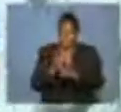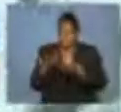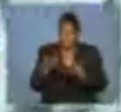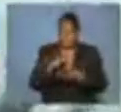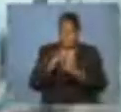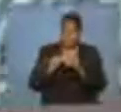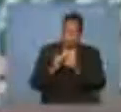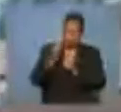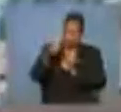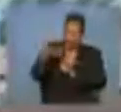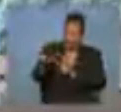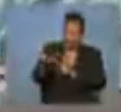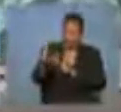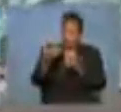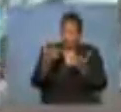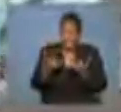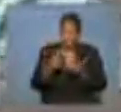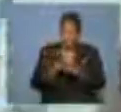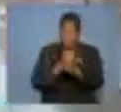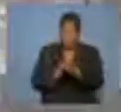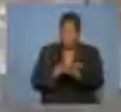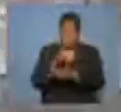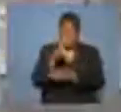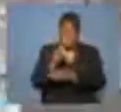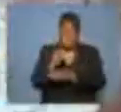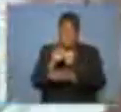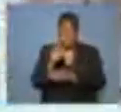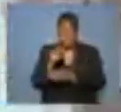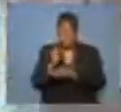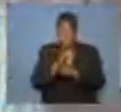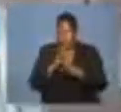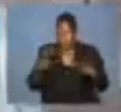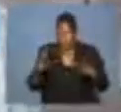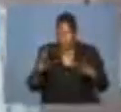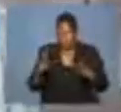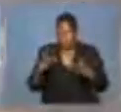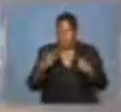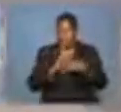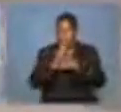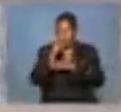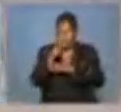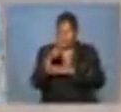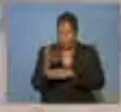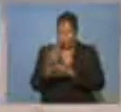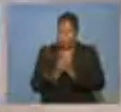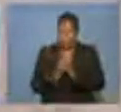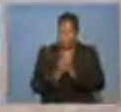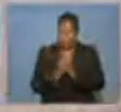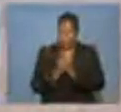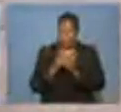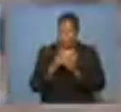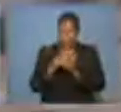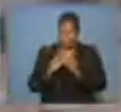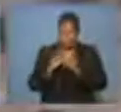was there. Now you have a beach that's, 30 foot wide and you have vegetation that's coming. Now, the storm surge has